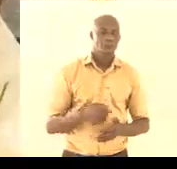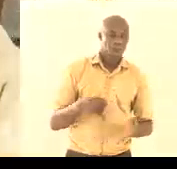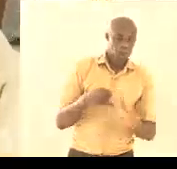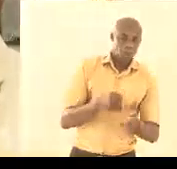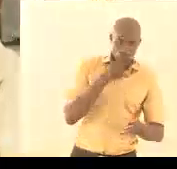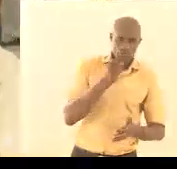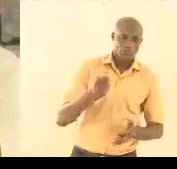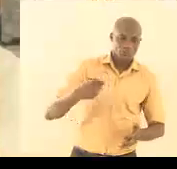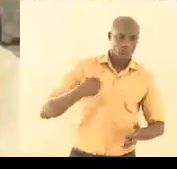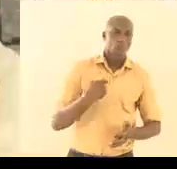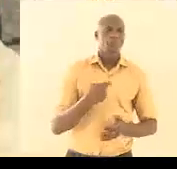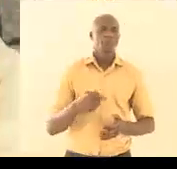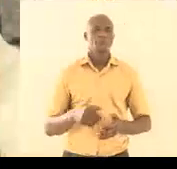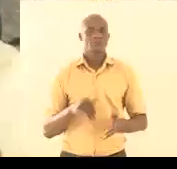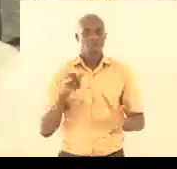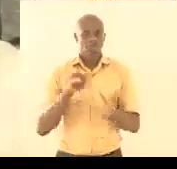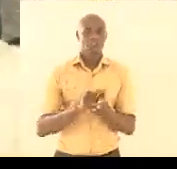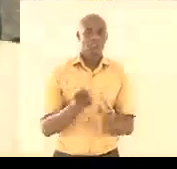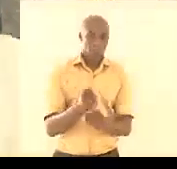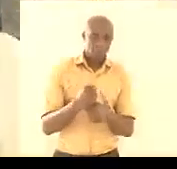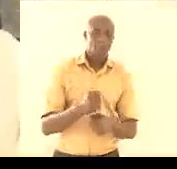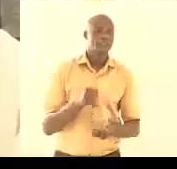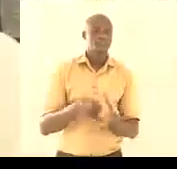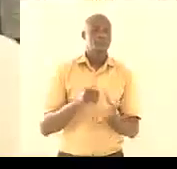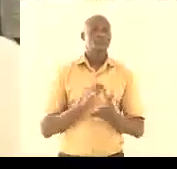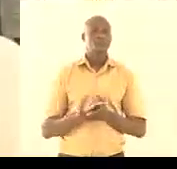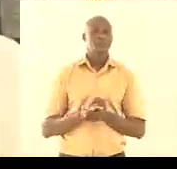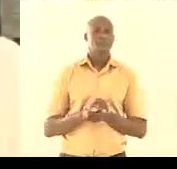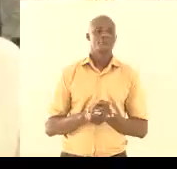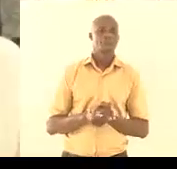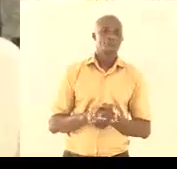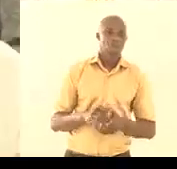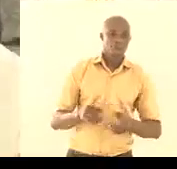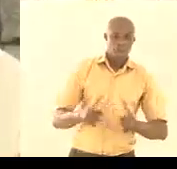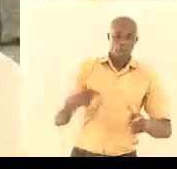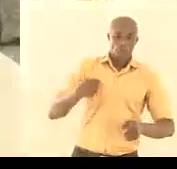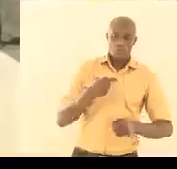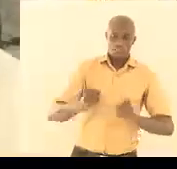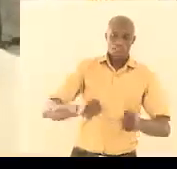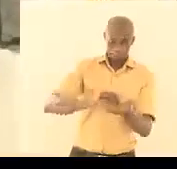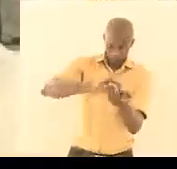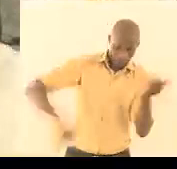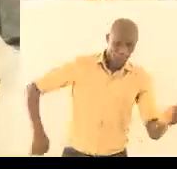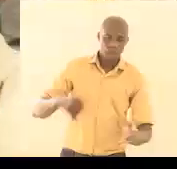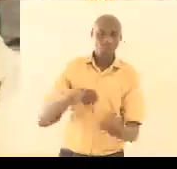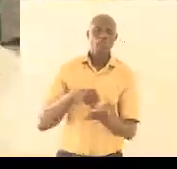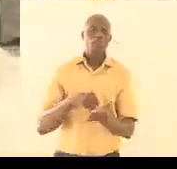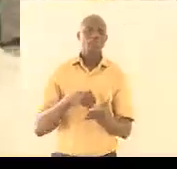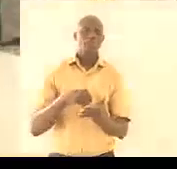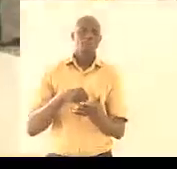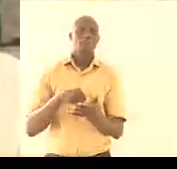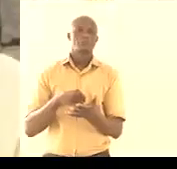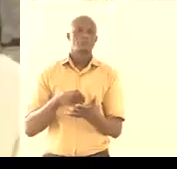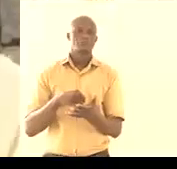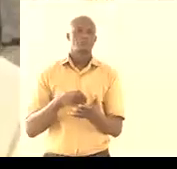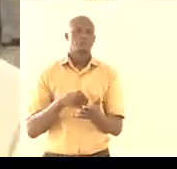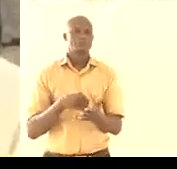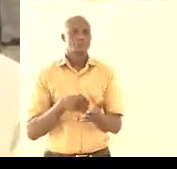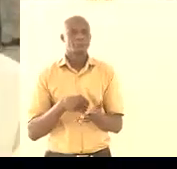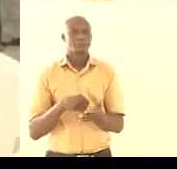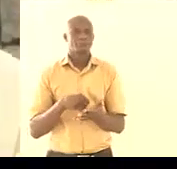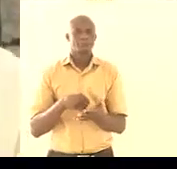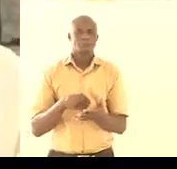corners a factor. We make indiscipline a factor. But we can remove it. We can remove that